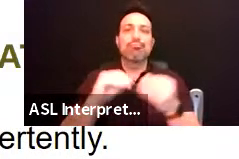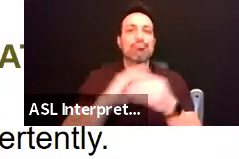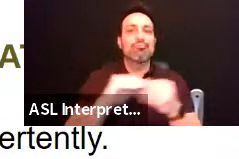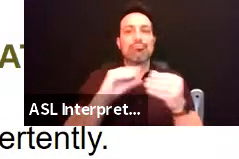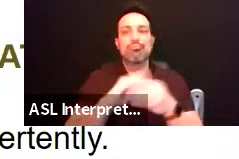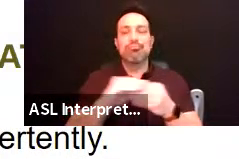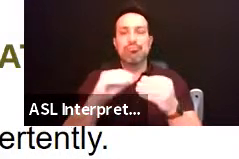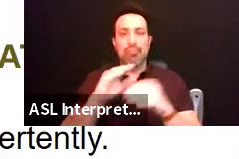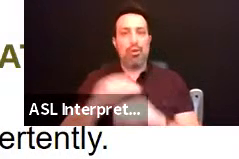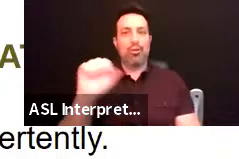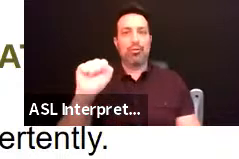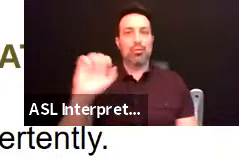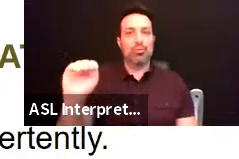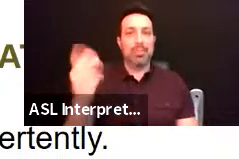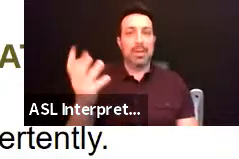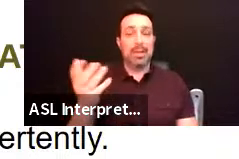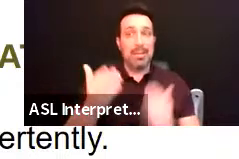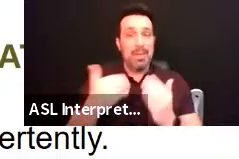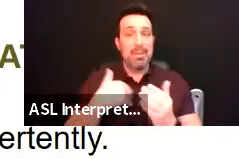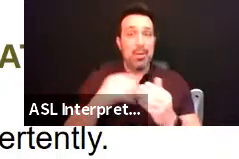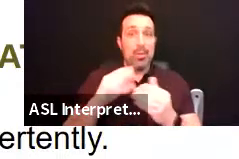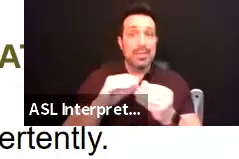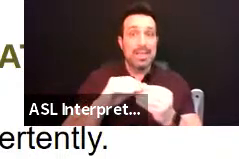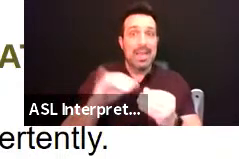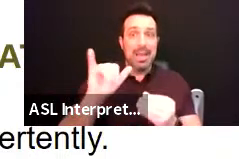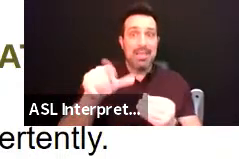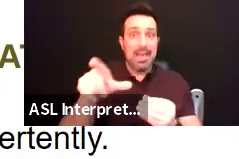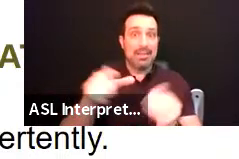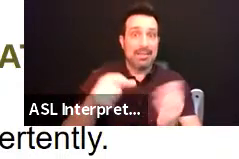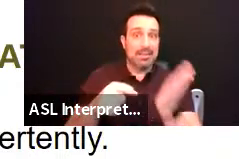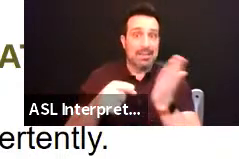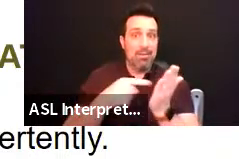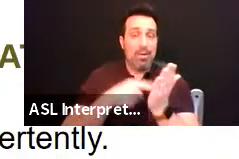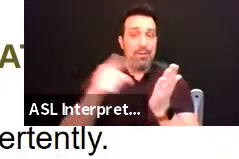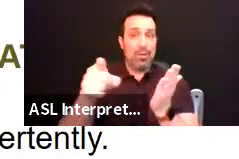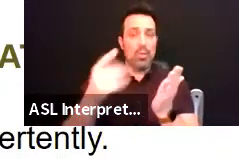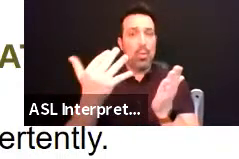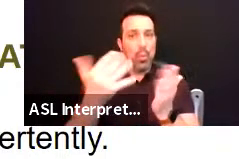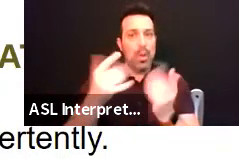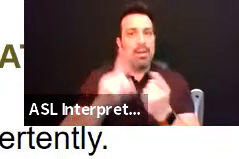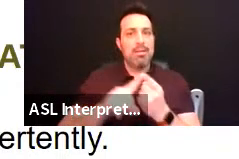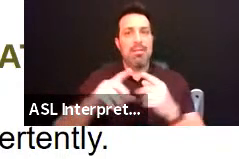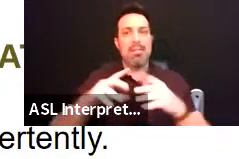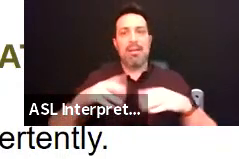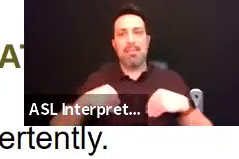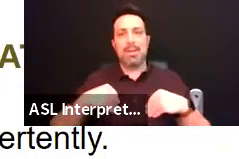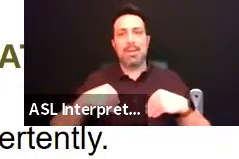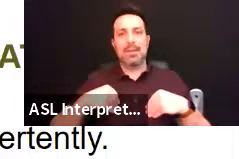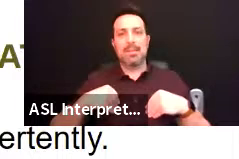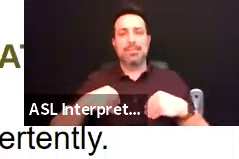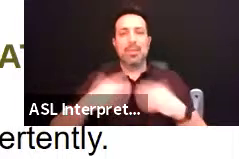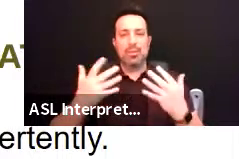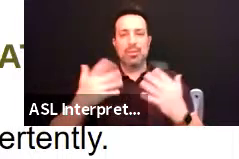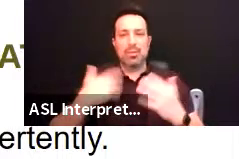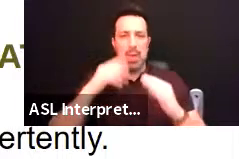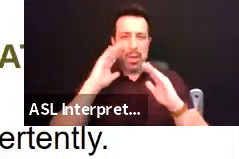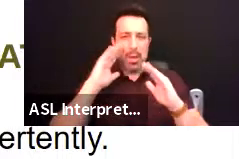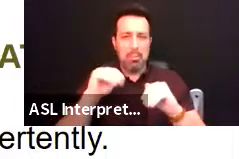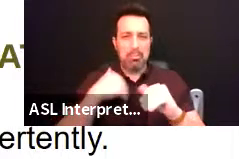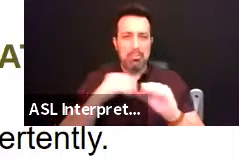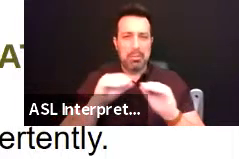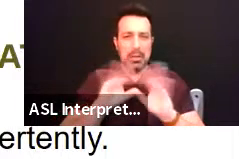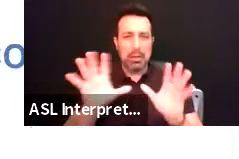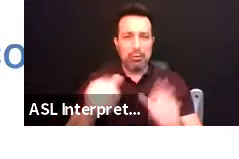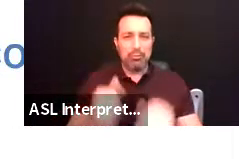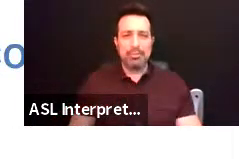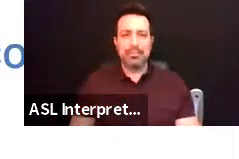on social media, we might say that's in front of you. Wait until it's adopted. So I hope that makes